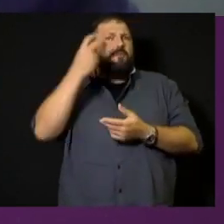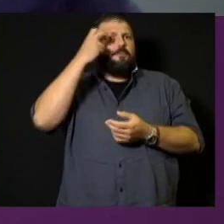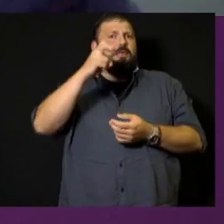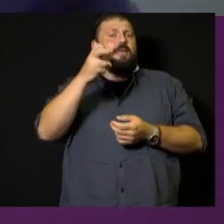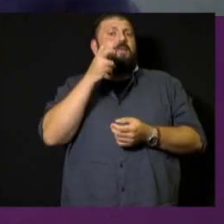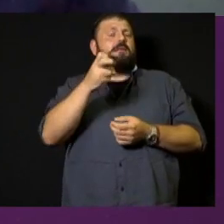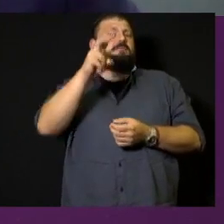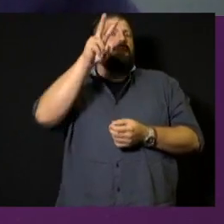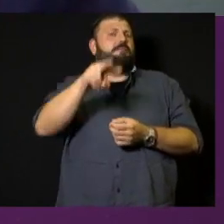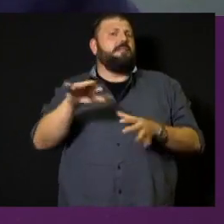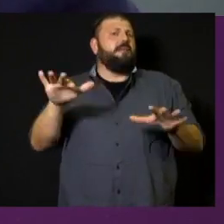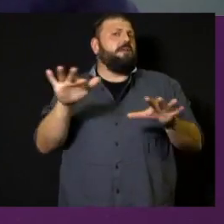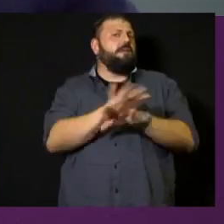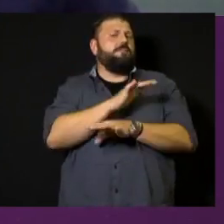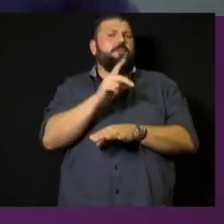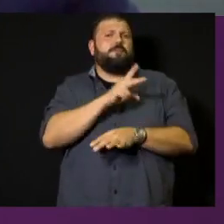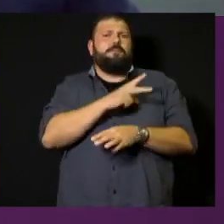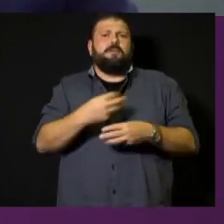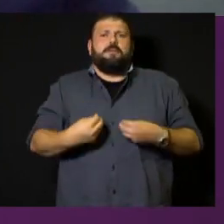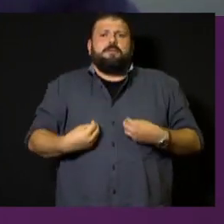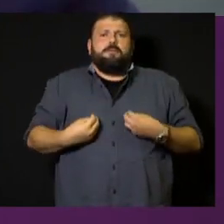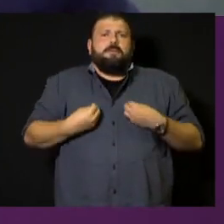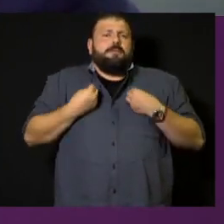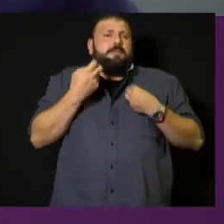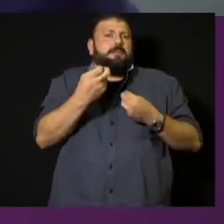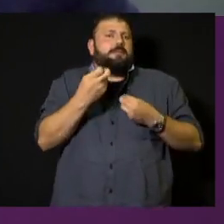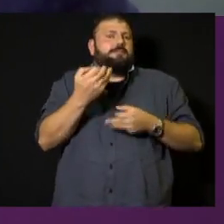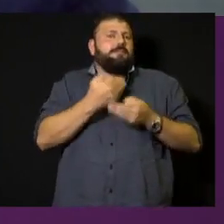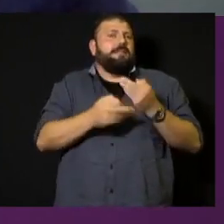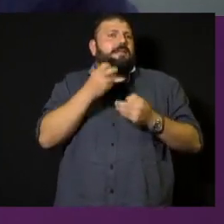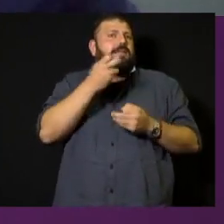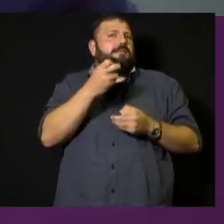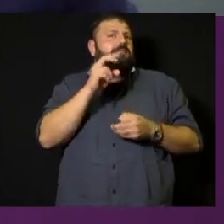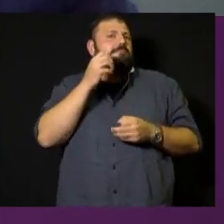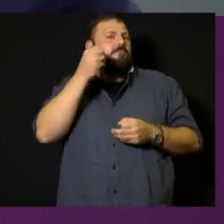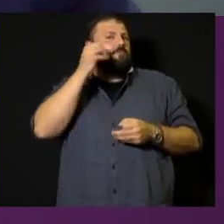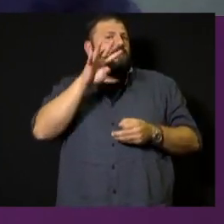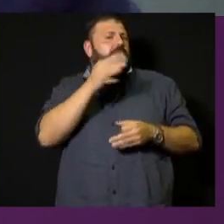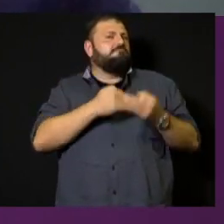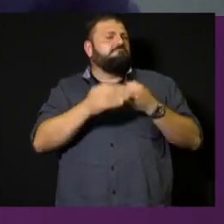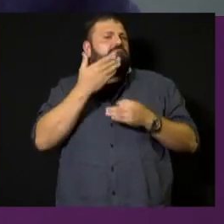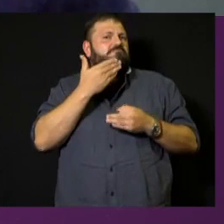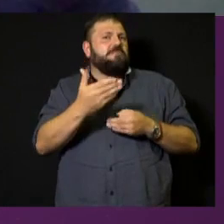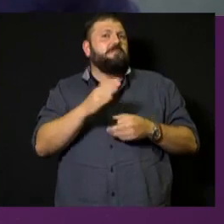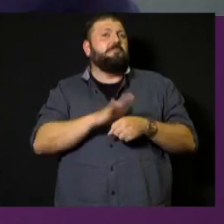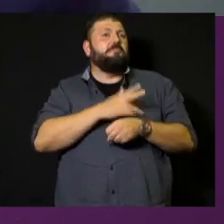trip in 2015, and it was the first process that I lived, because